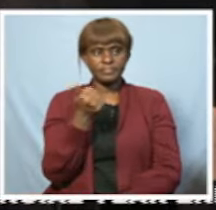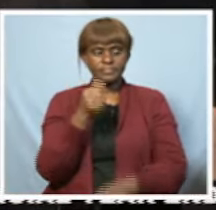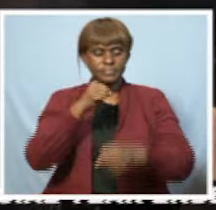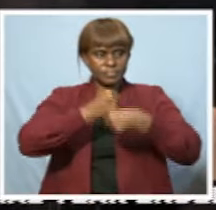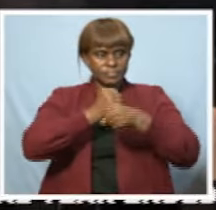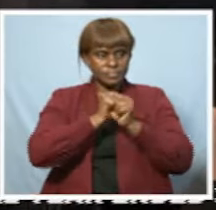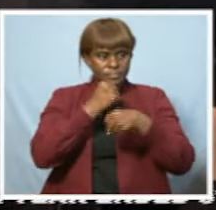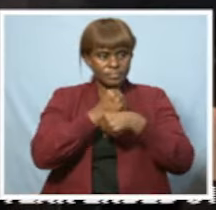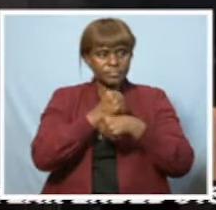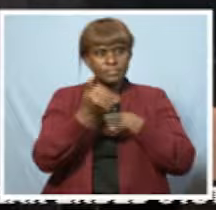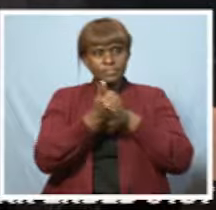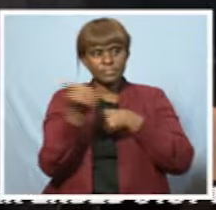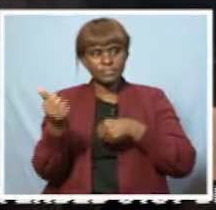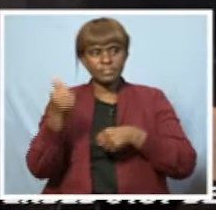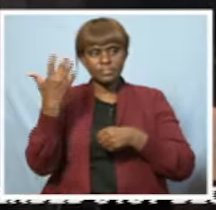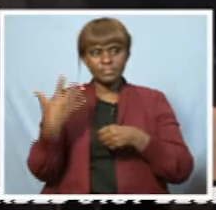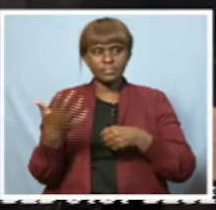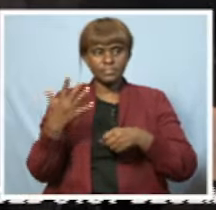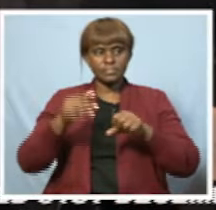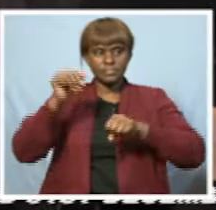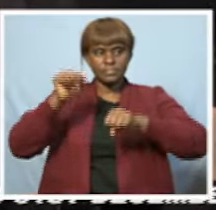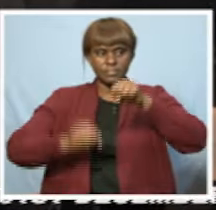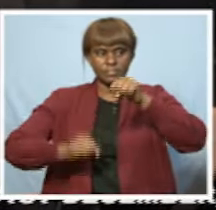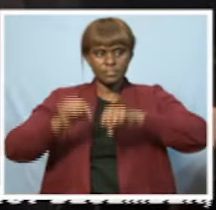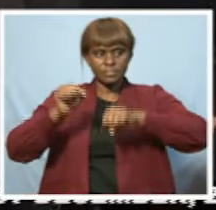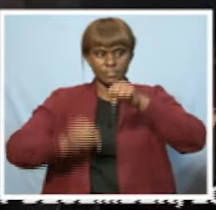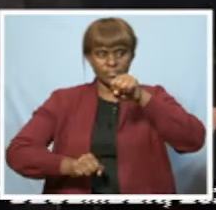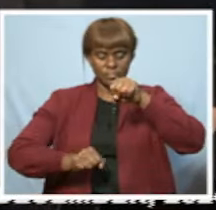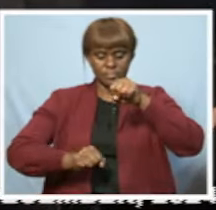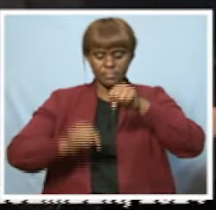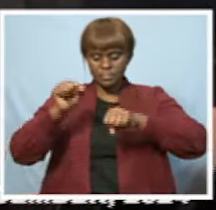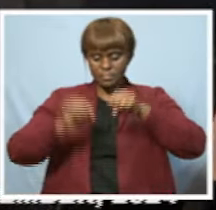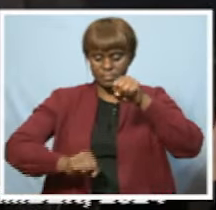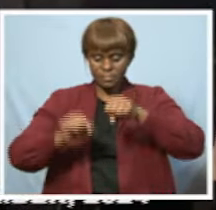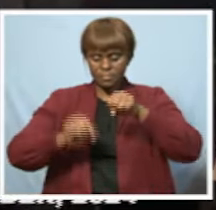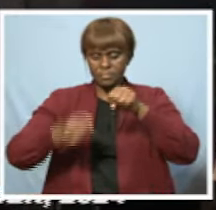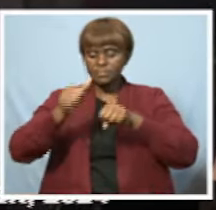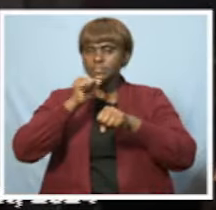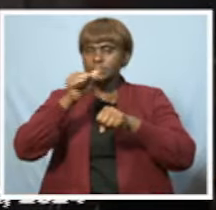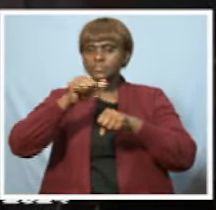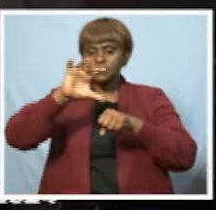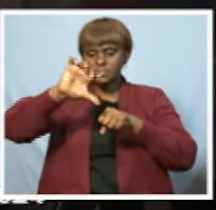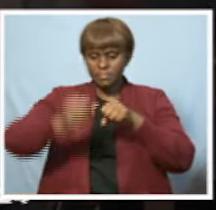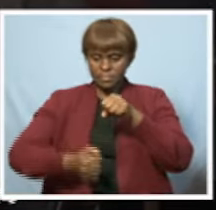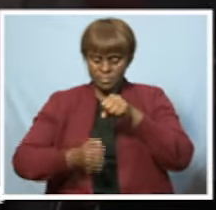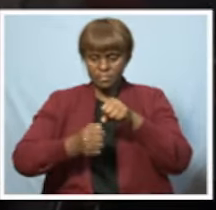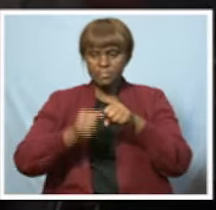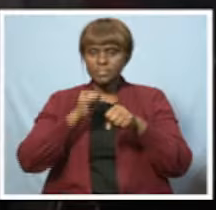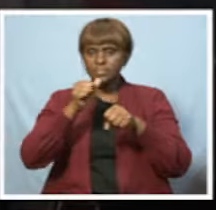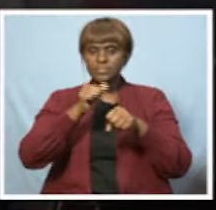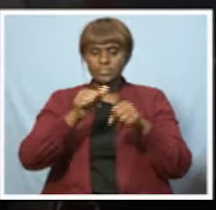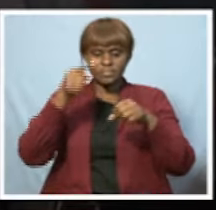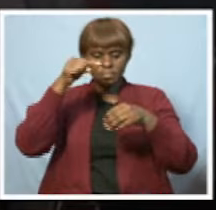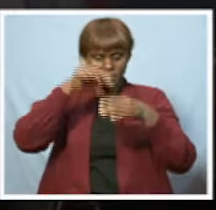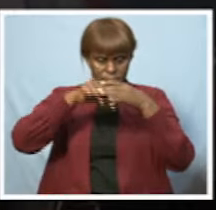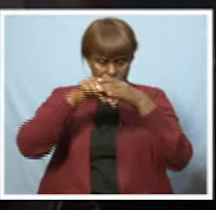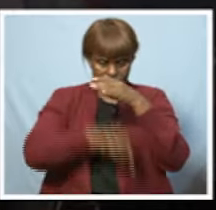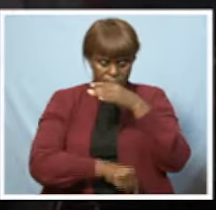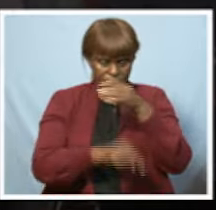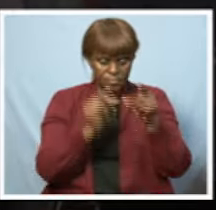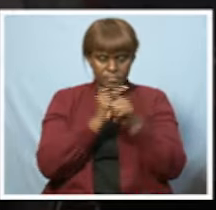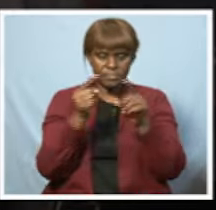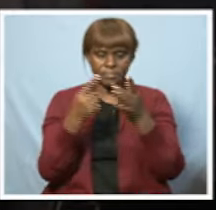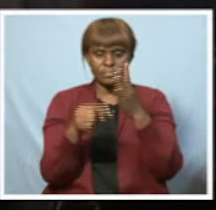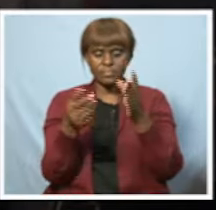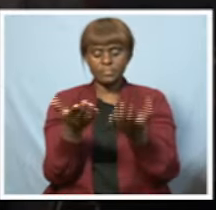mechanizing an existing hand pump where you are not doing flushing, where you are not increasing the depth, you're just going to supply